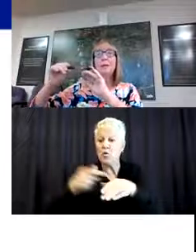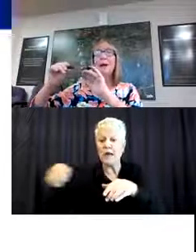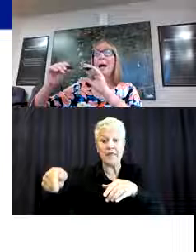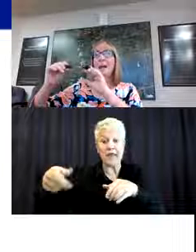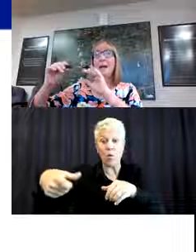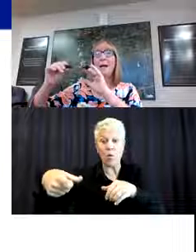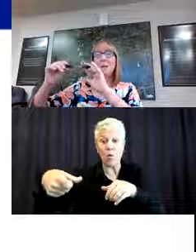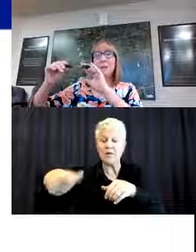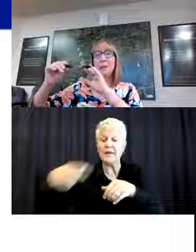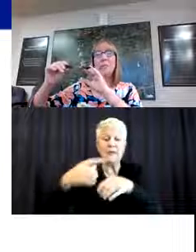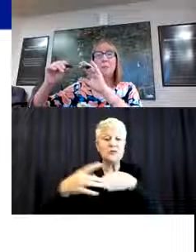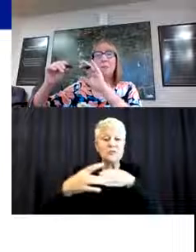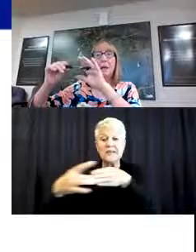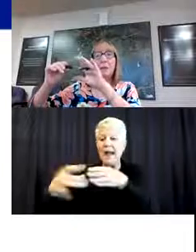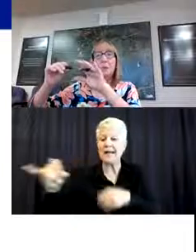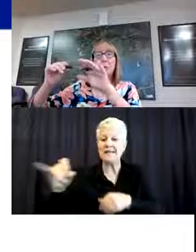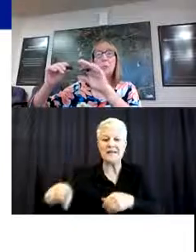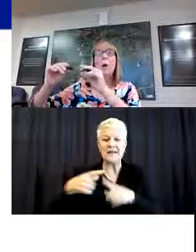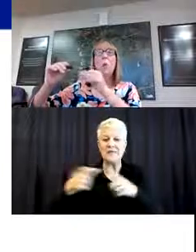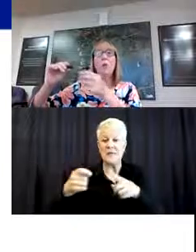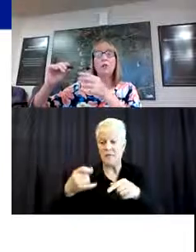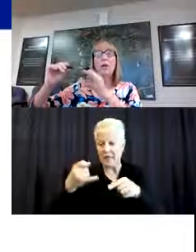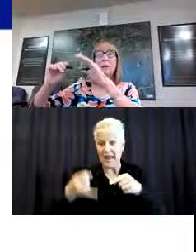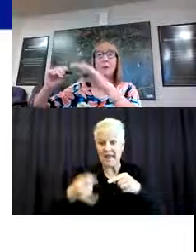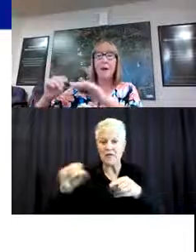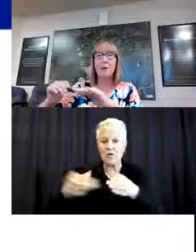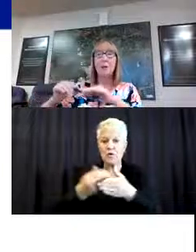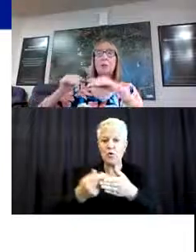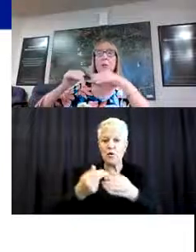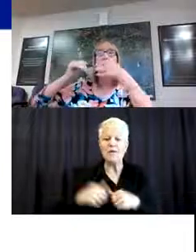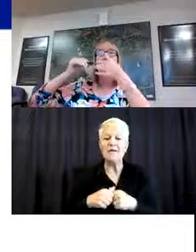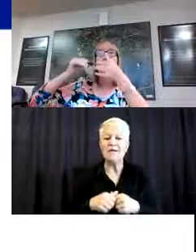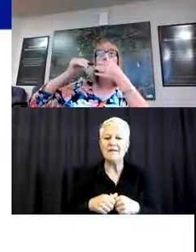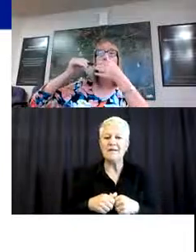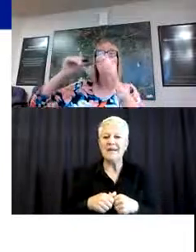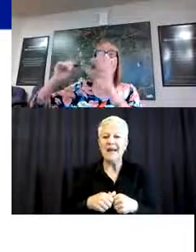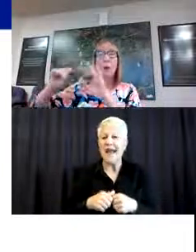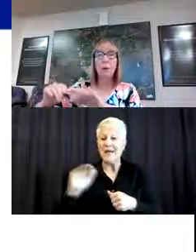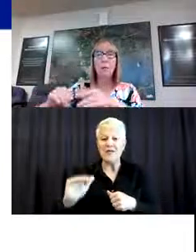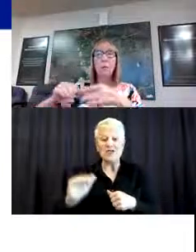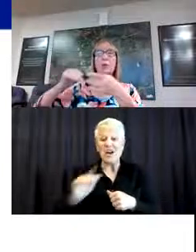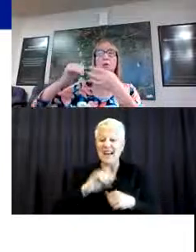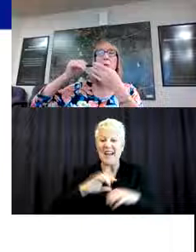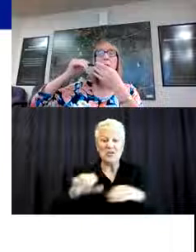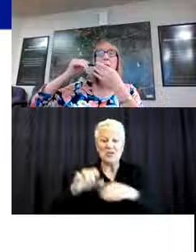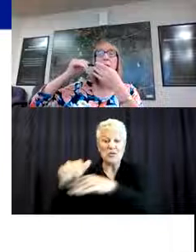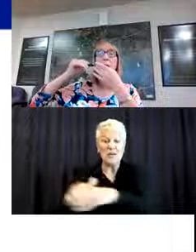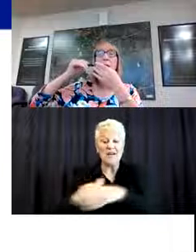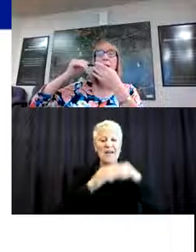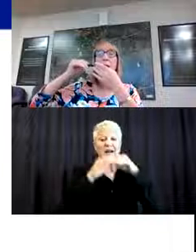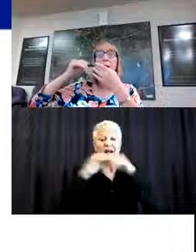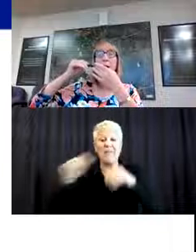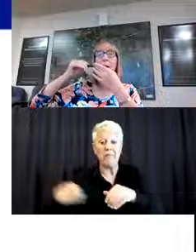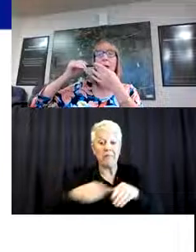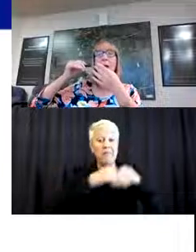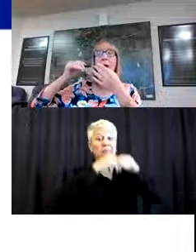simply just guide as needed from the end of the spoon while the child is actually doing all of the motion to bring it up